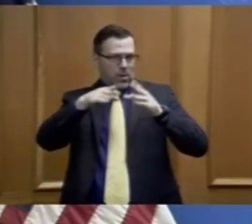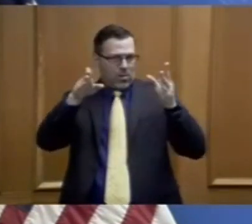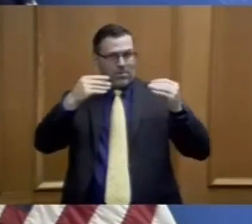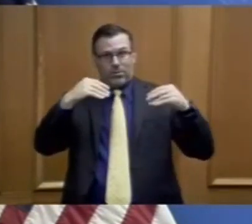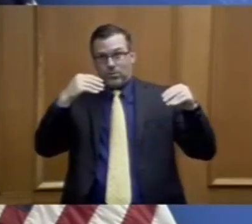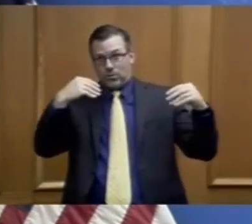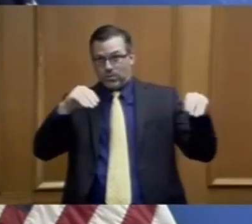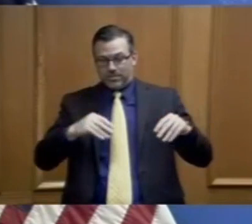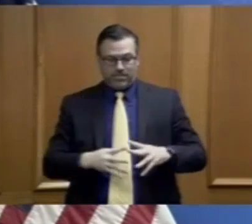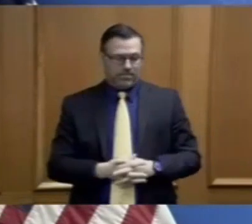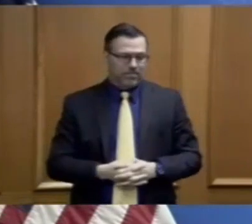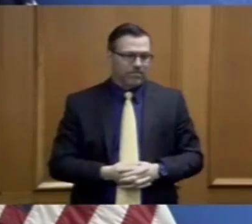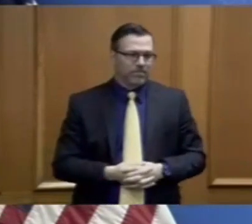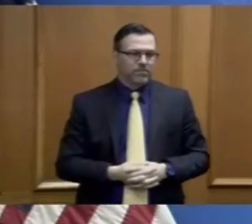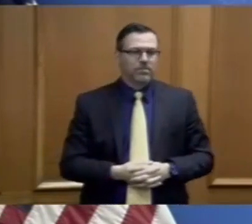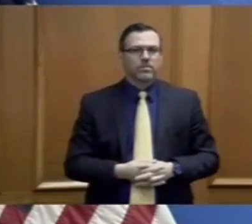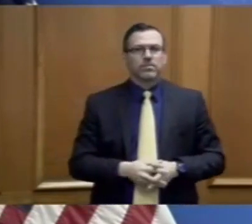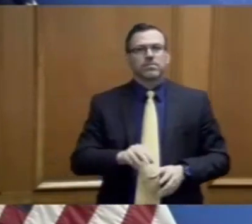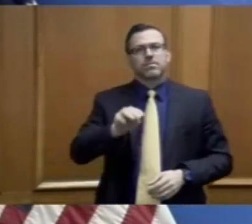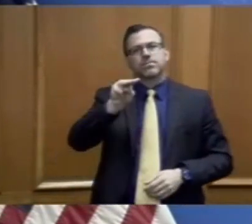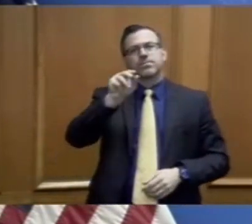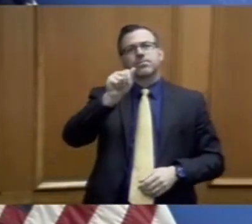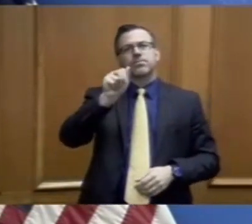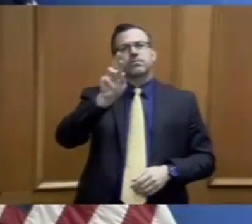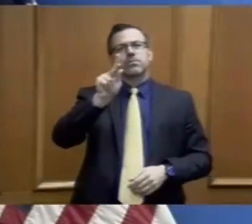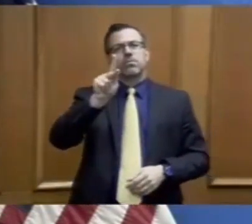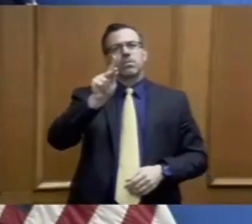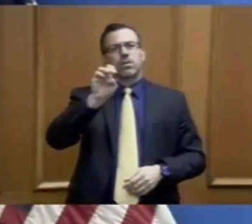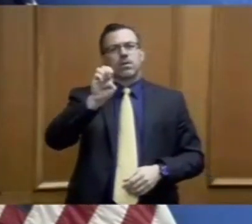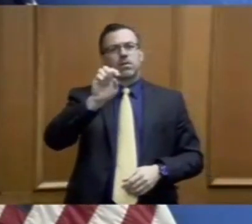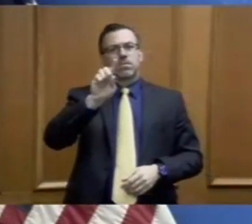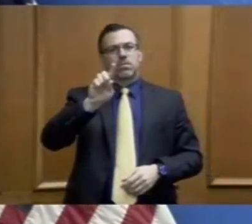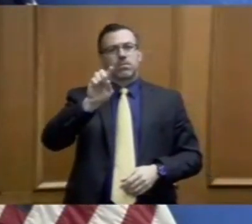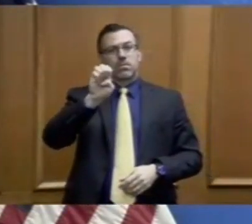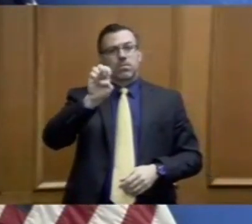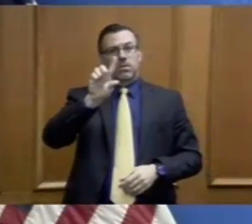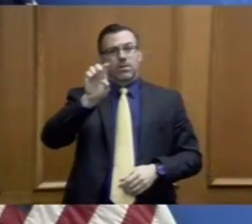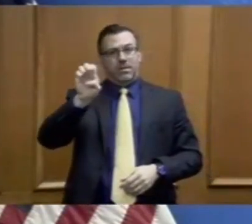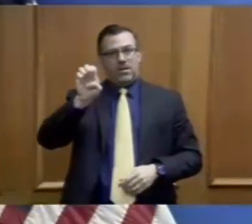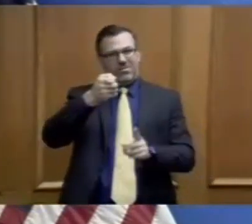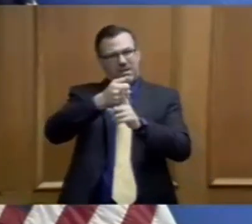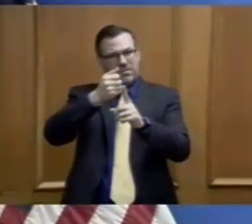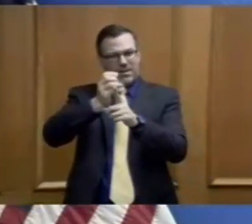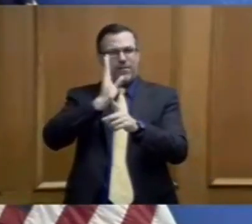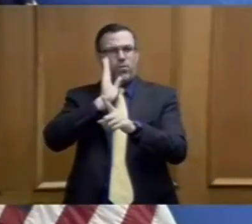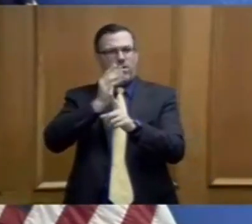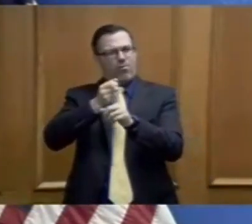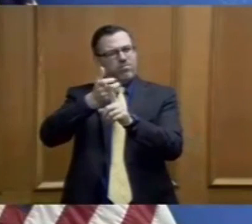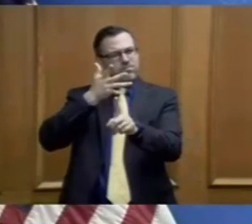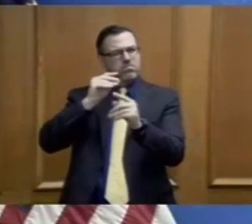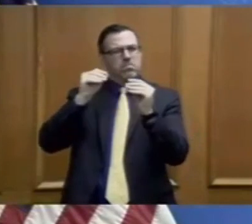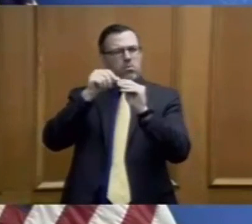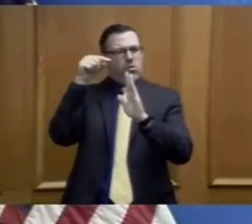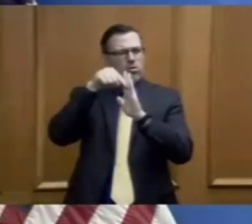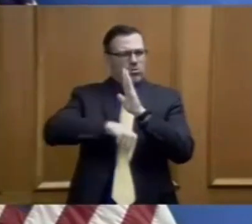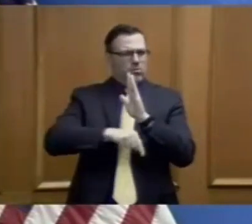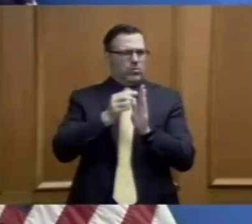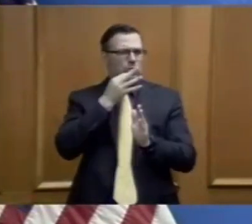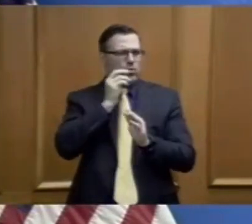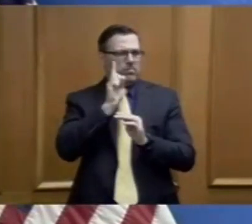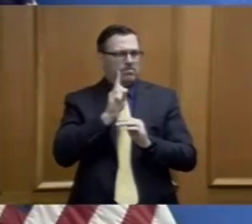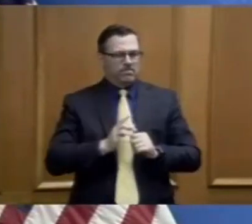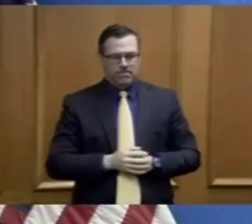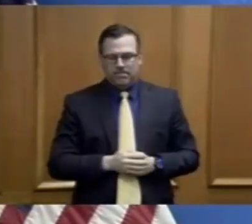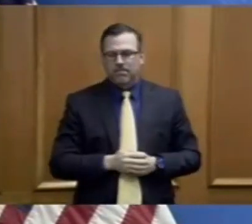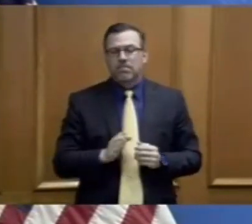establishments. Mark Ezell will be providing more information about these details in just a moment. Now, while this